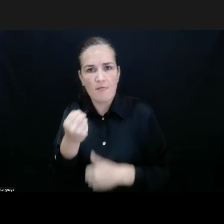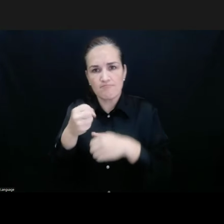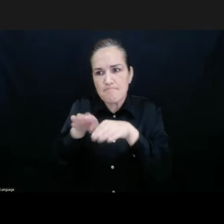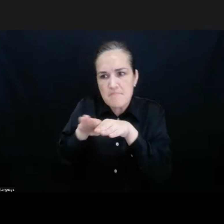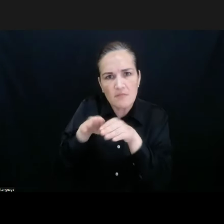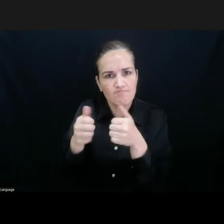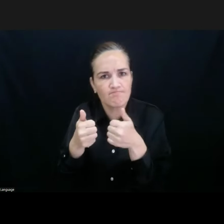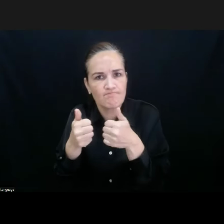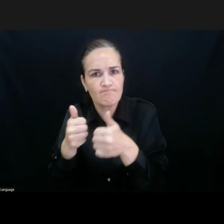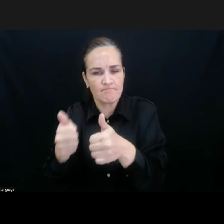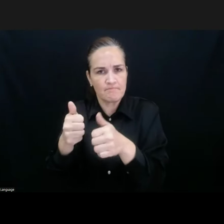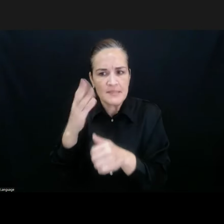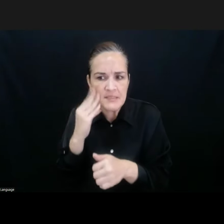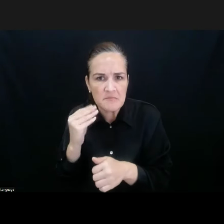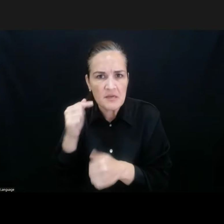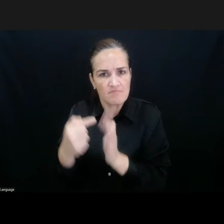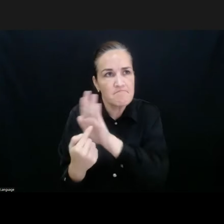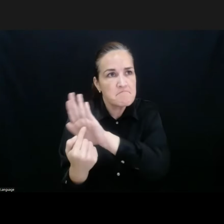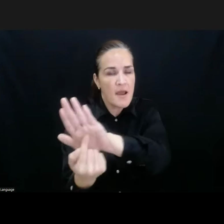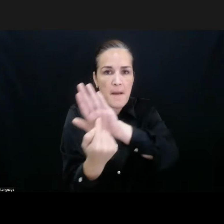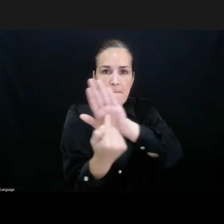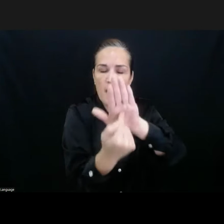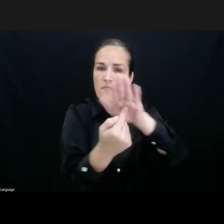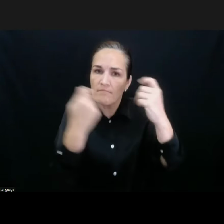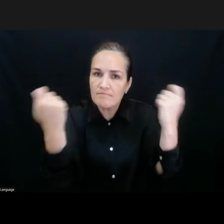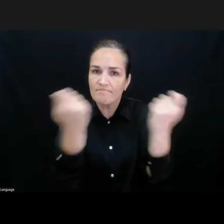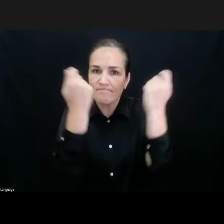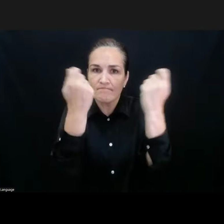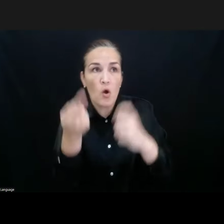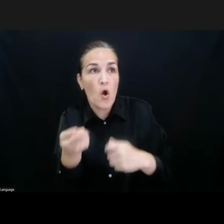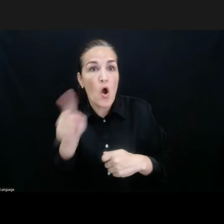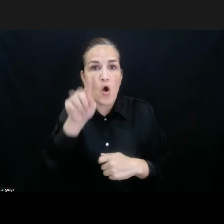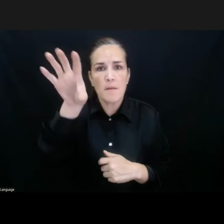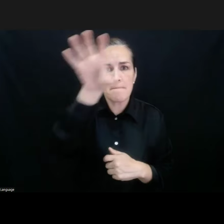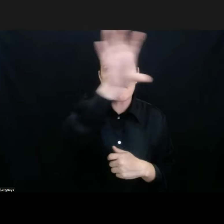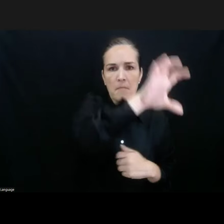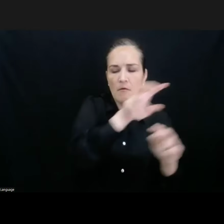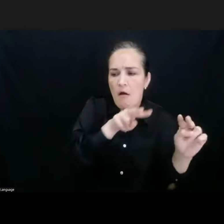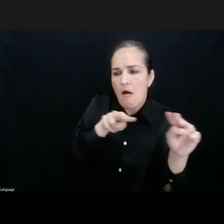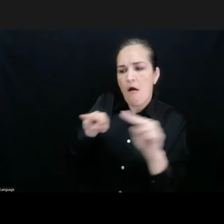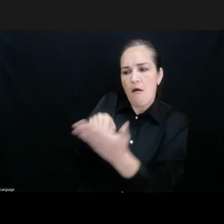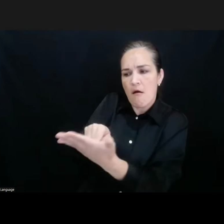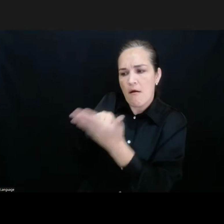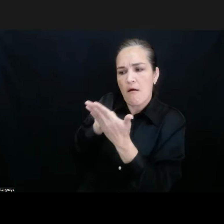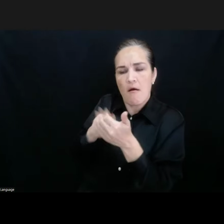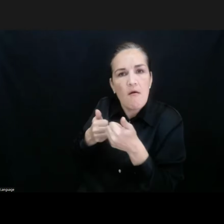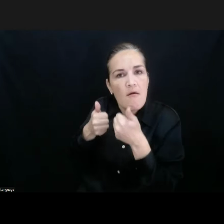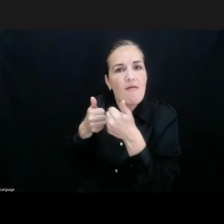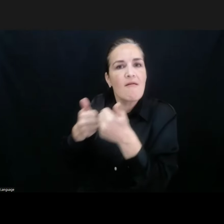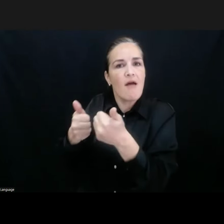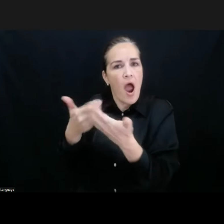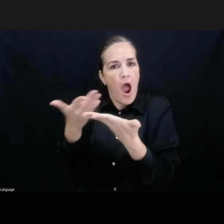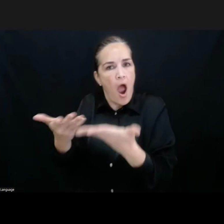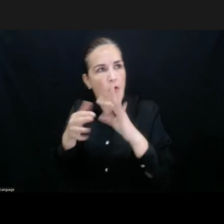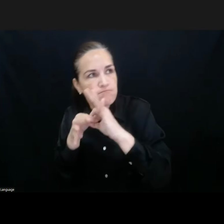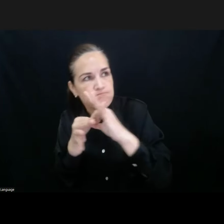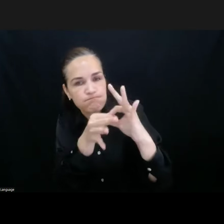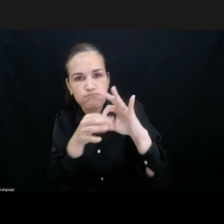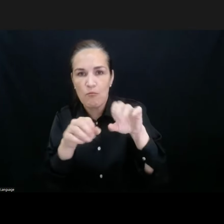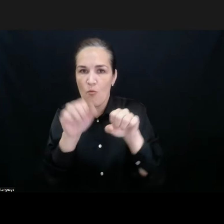other member states to promote our joint agenda and actually deliver on our promise when it comes to delivering